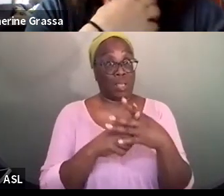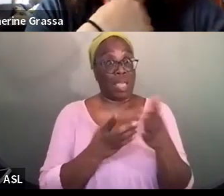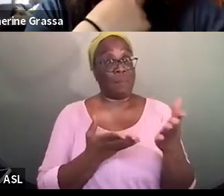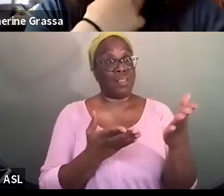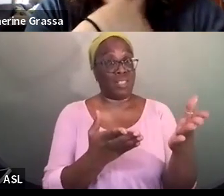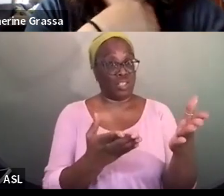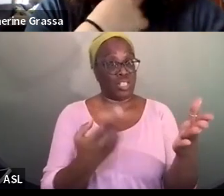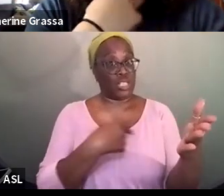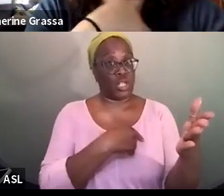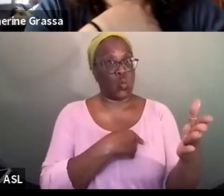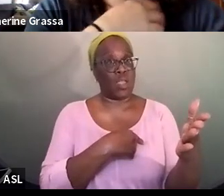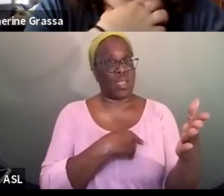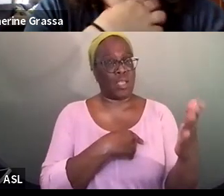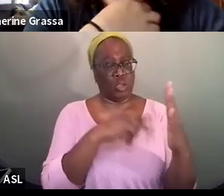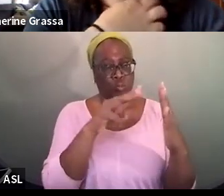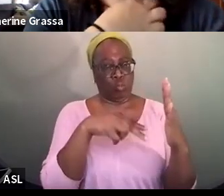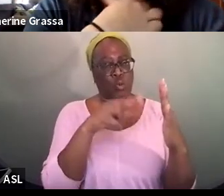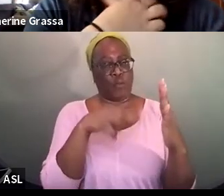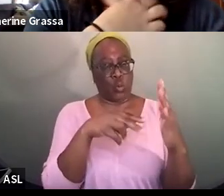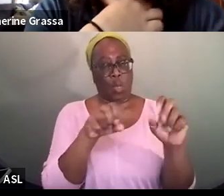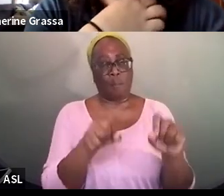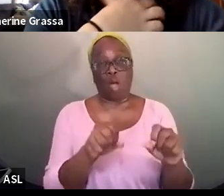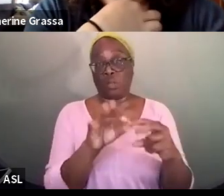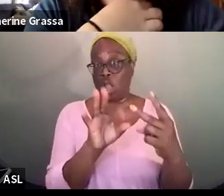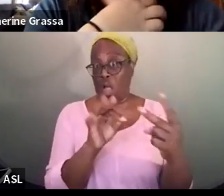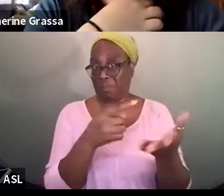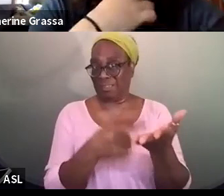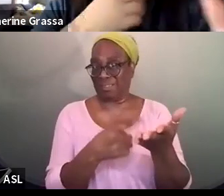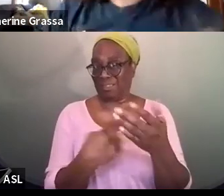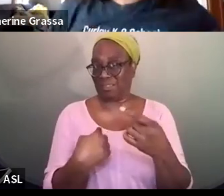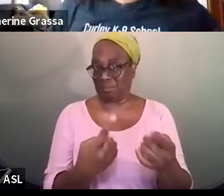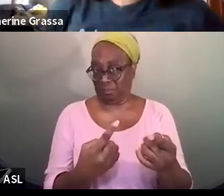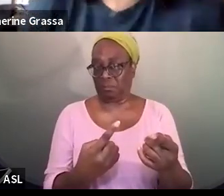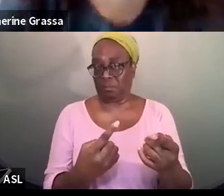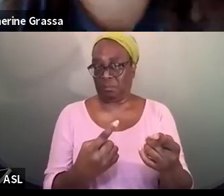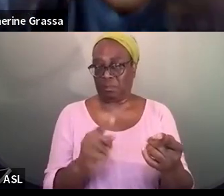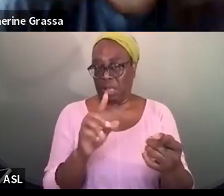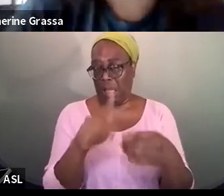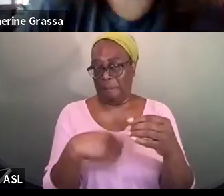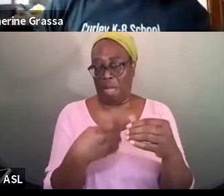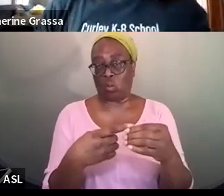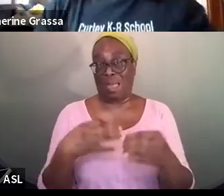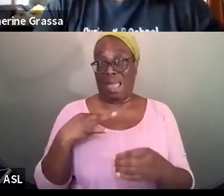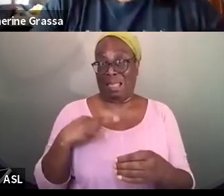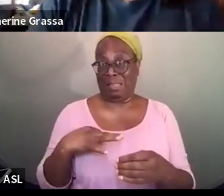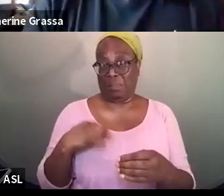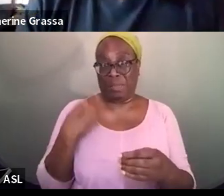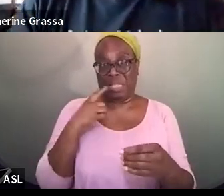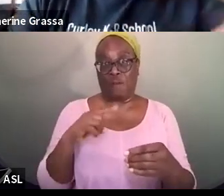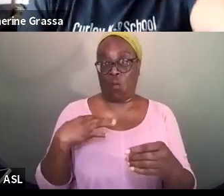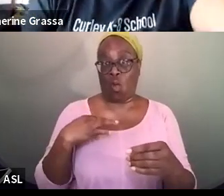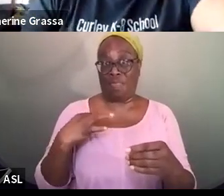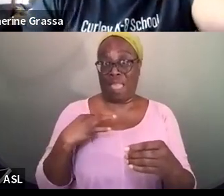suggesting we review the possible options that have been discussed around eligibility for the applicant pool.